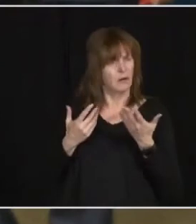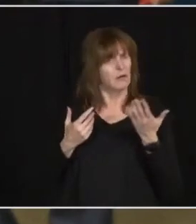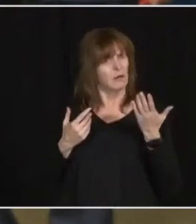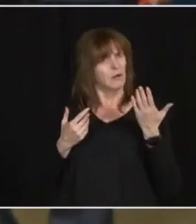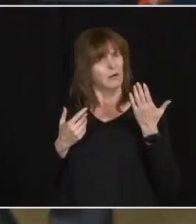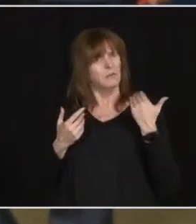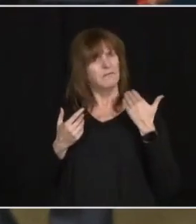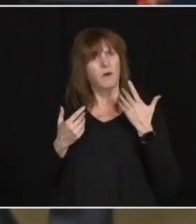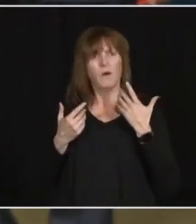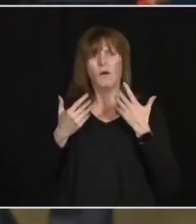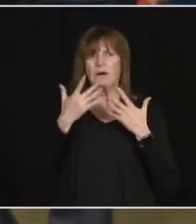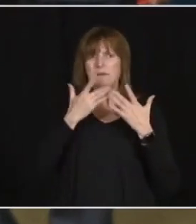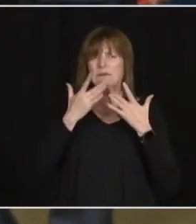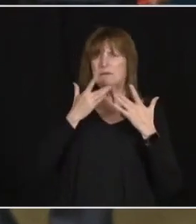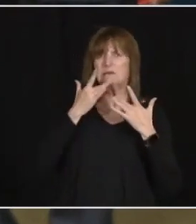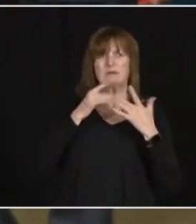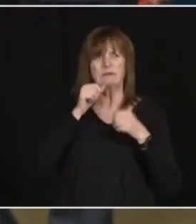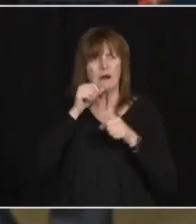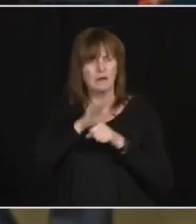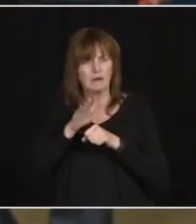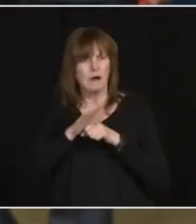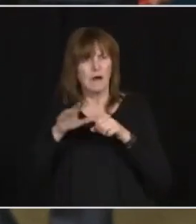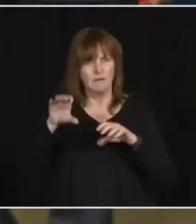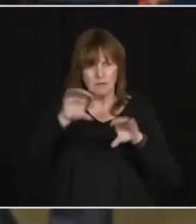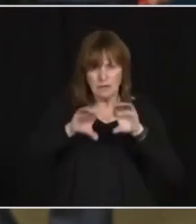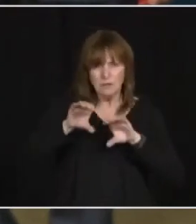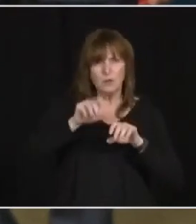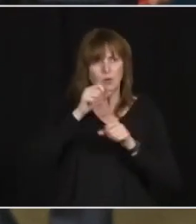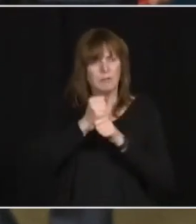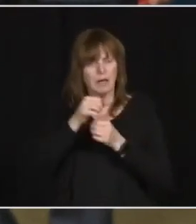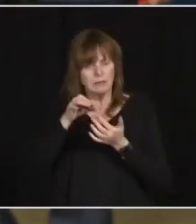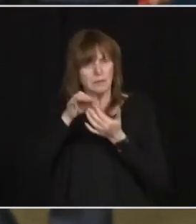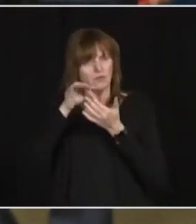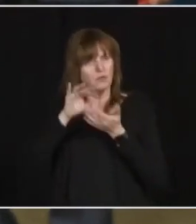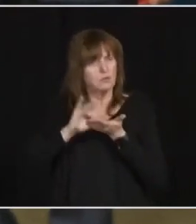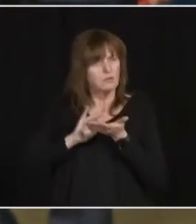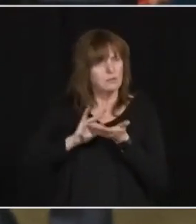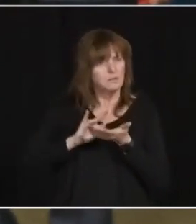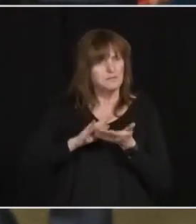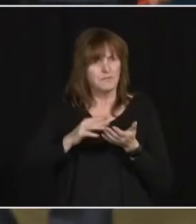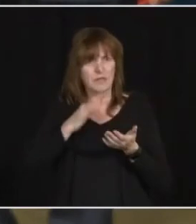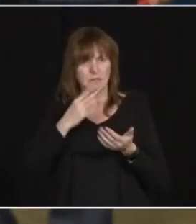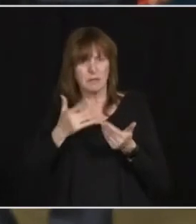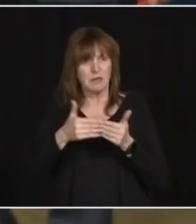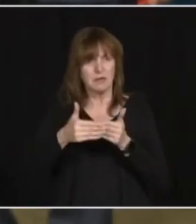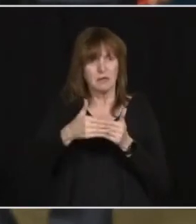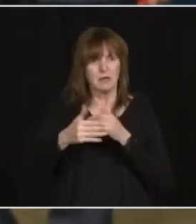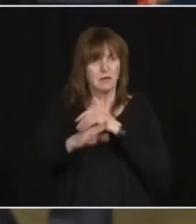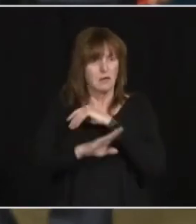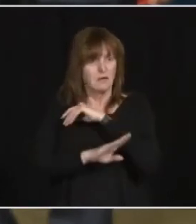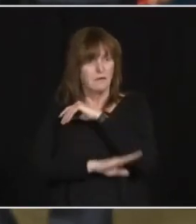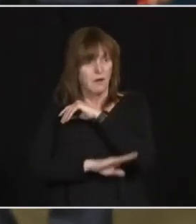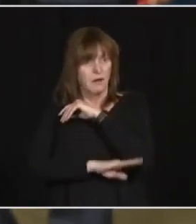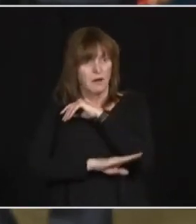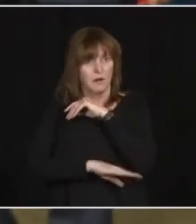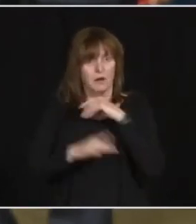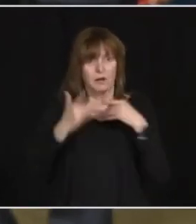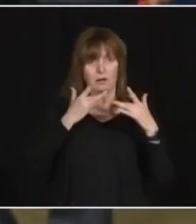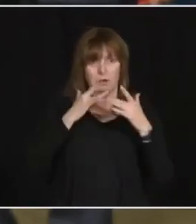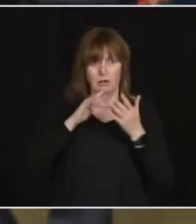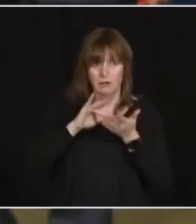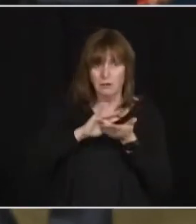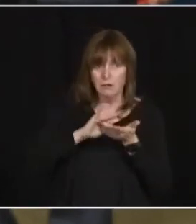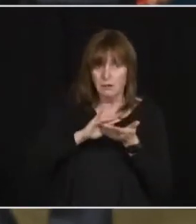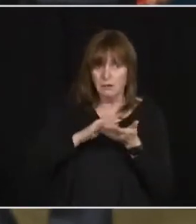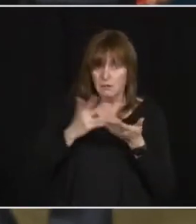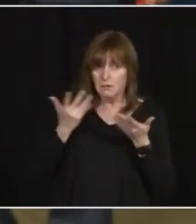say that we could be running into severe shortages by the fall. Have you managed to find alternative